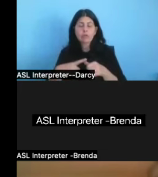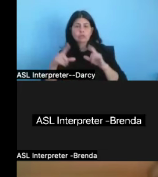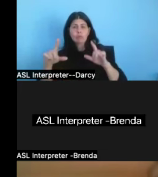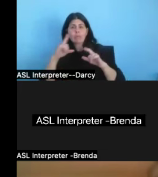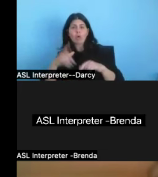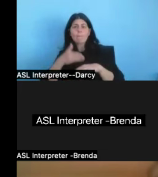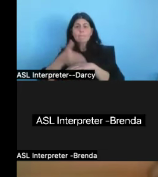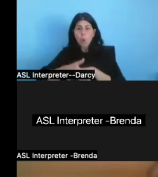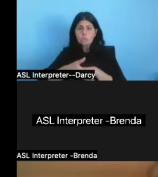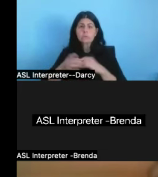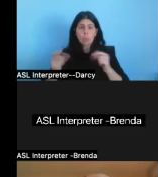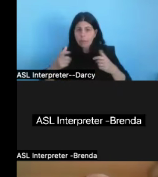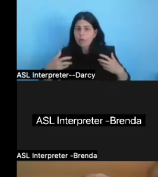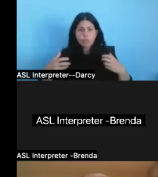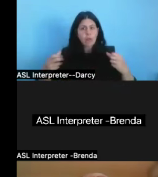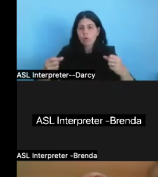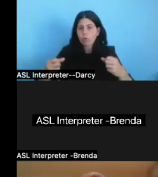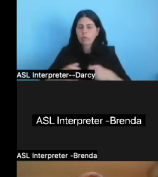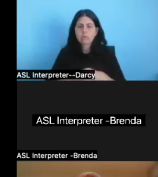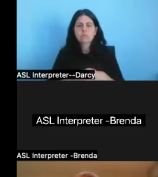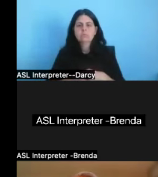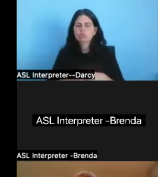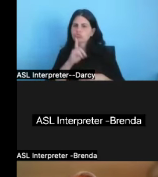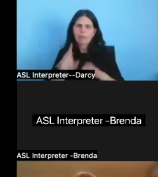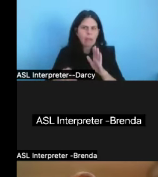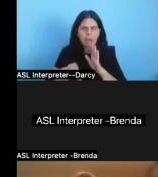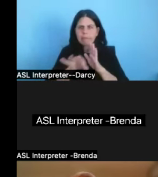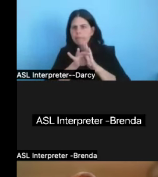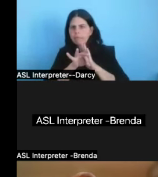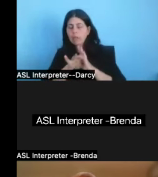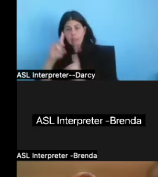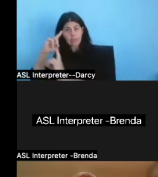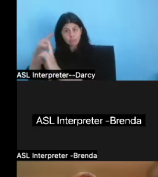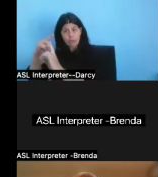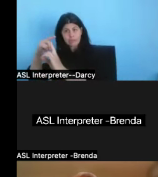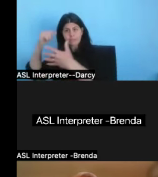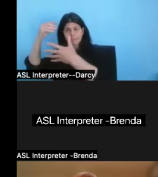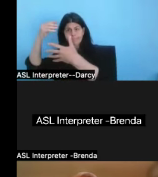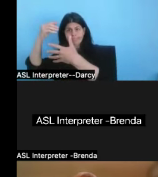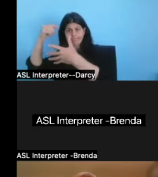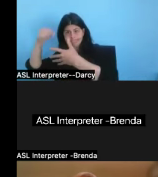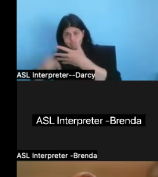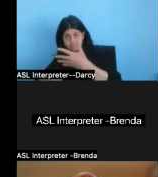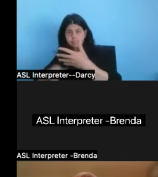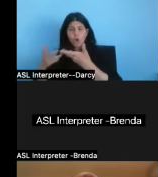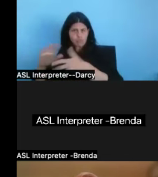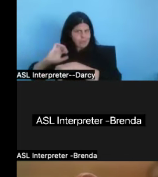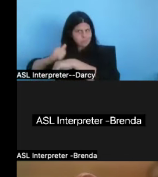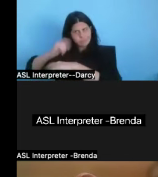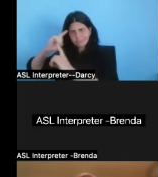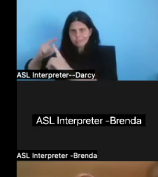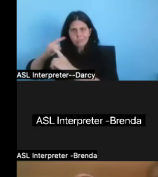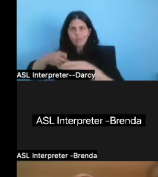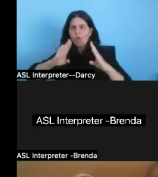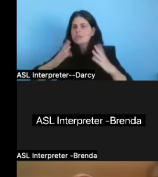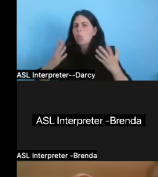is identifying how you take the objectives that we establish, which are focused around what